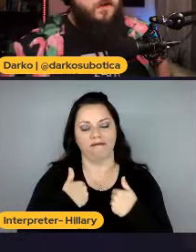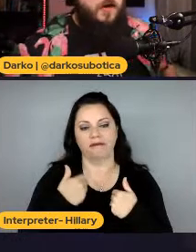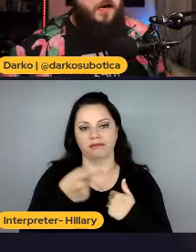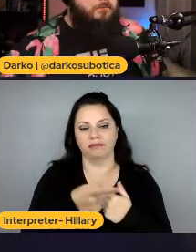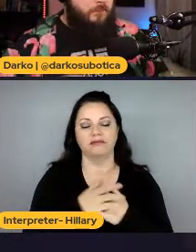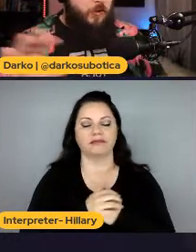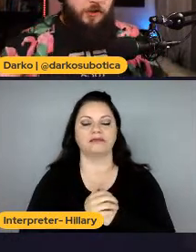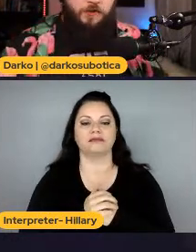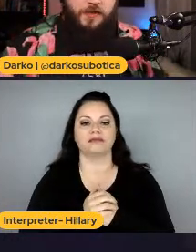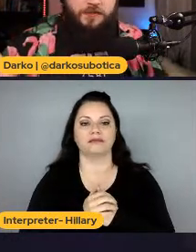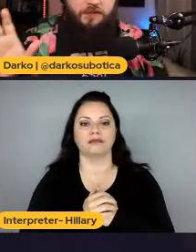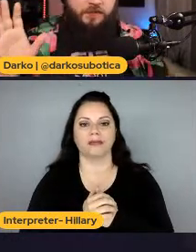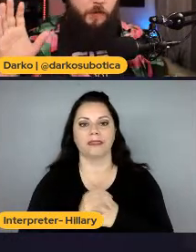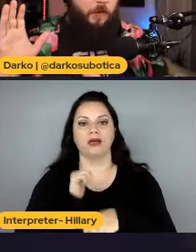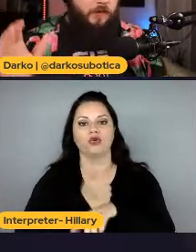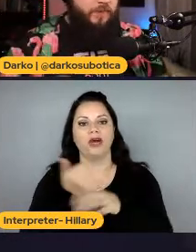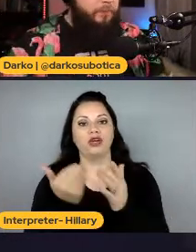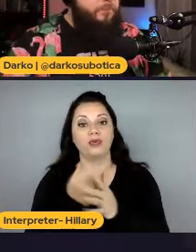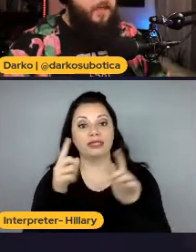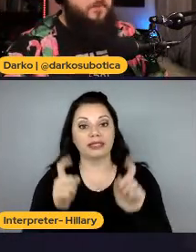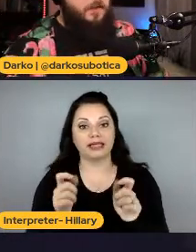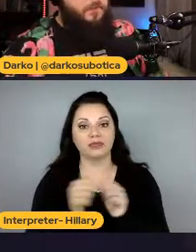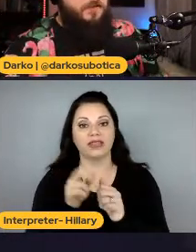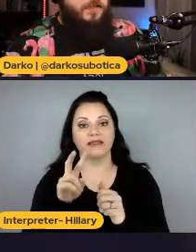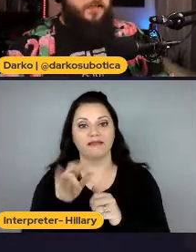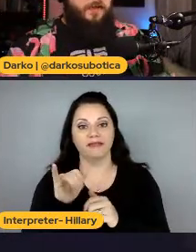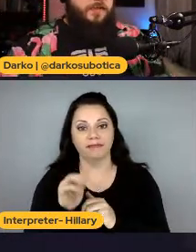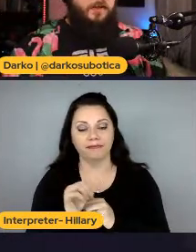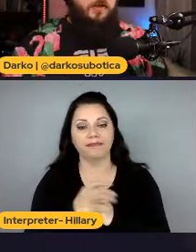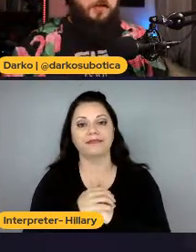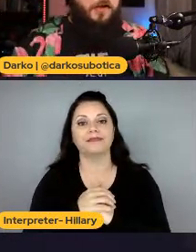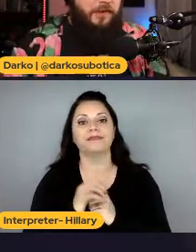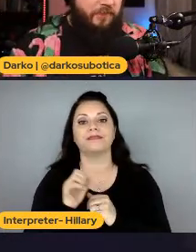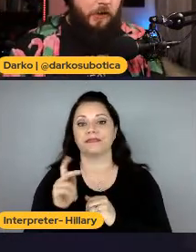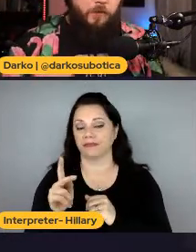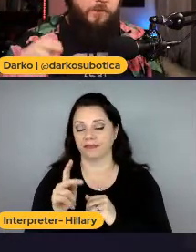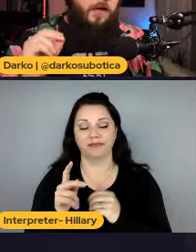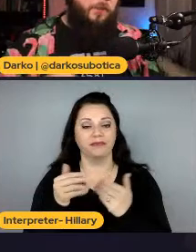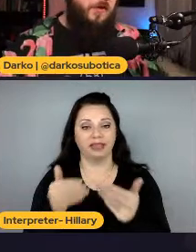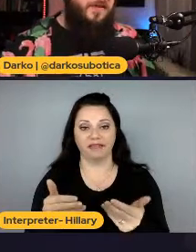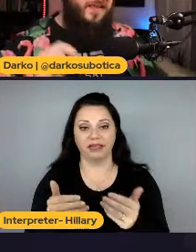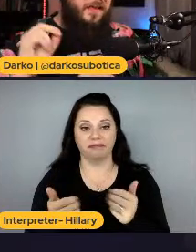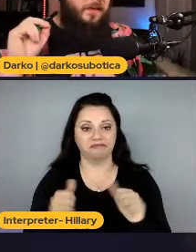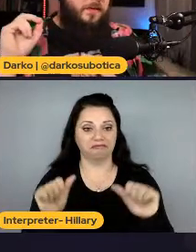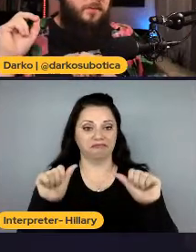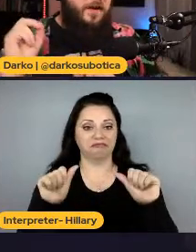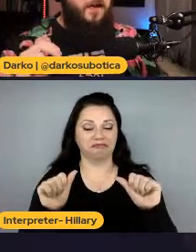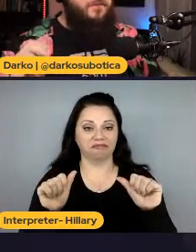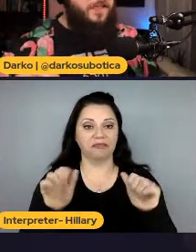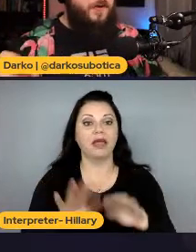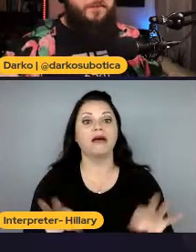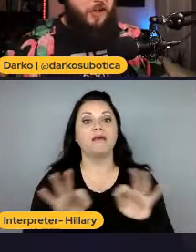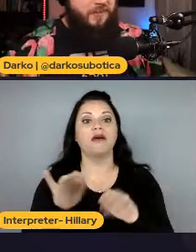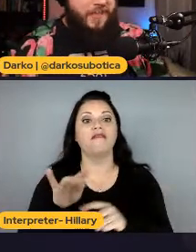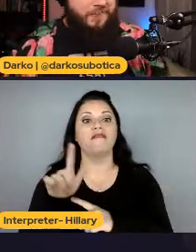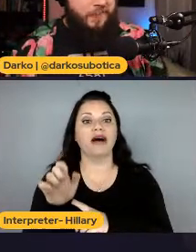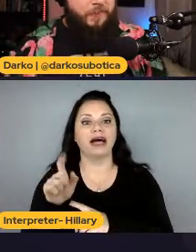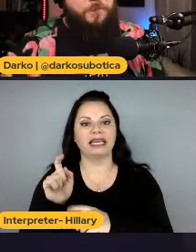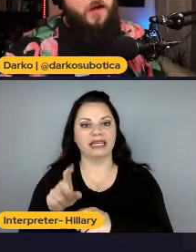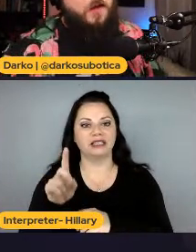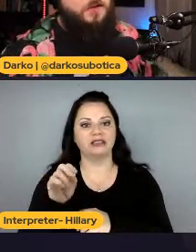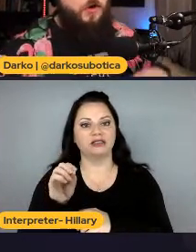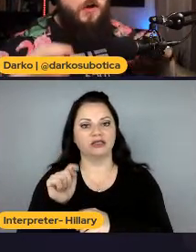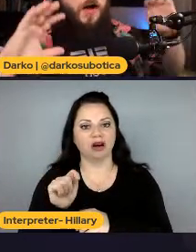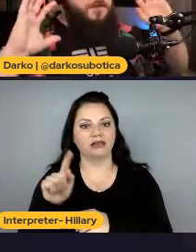So creating new test with Vim, that's one. Let's give it a go. Important, the file name needs to have .test